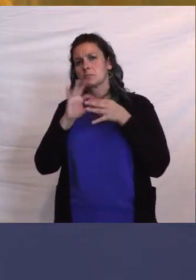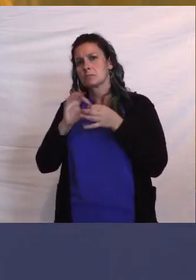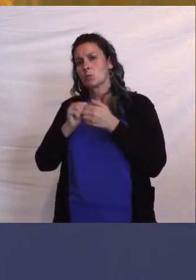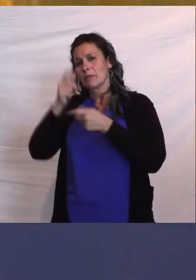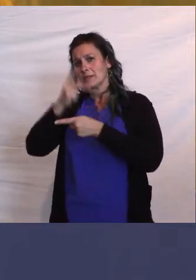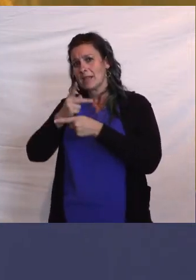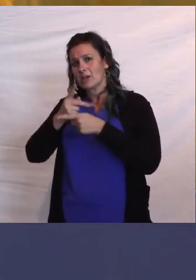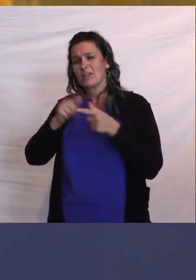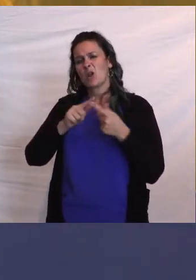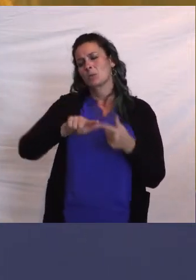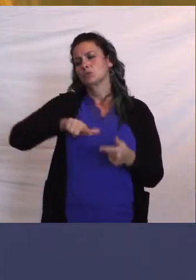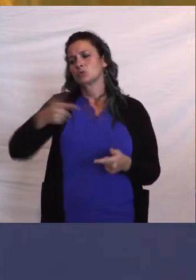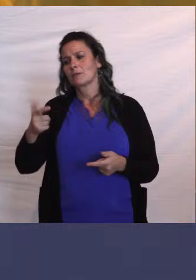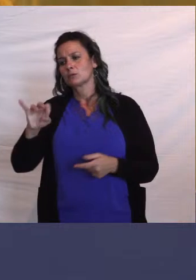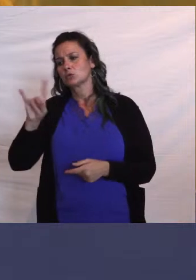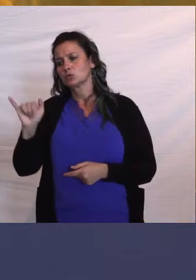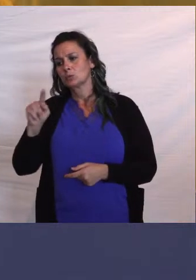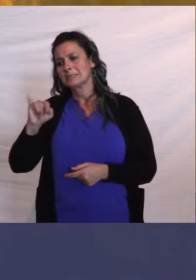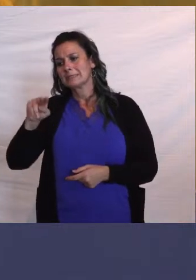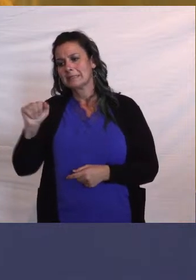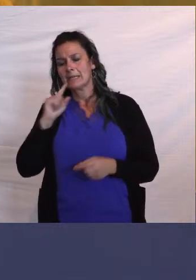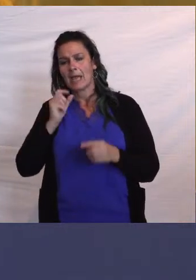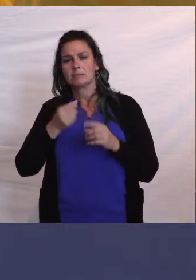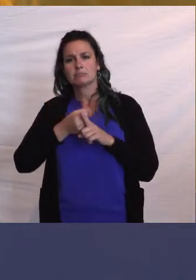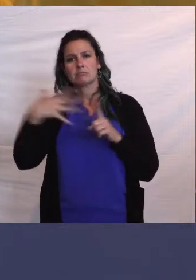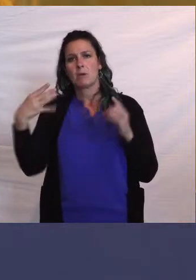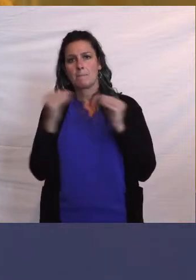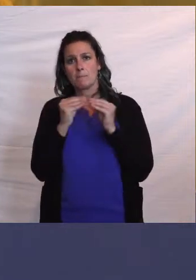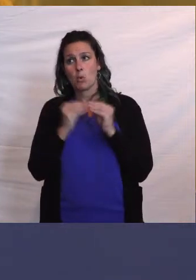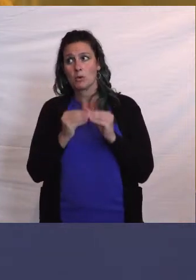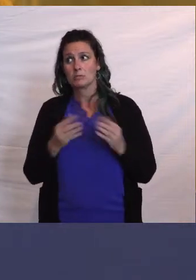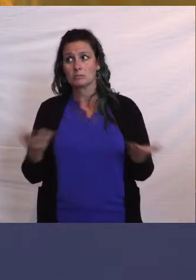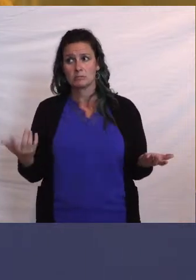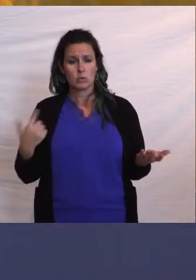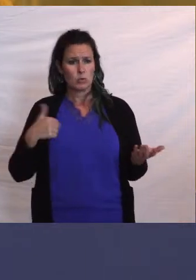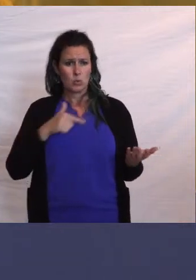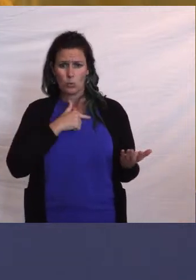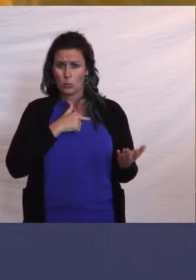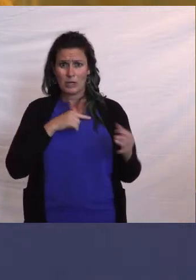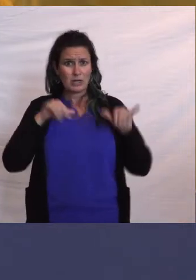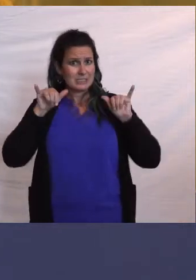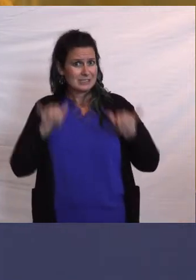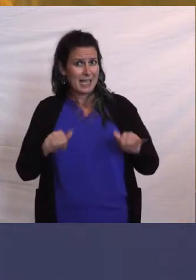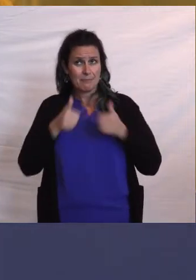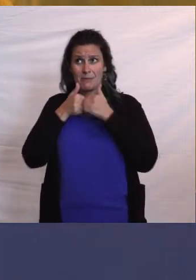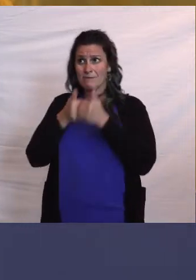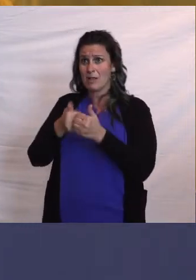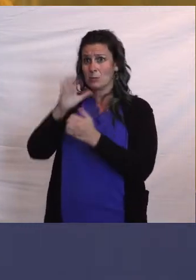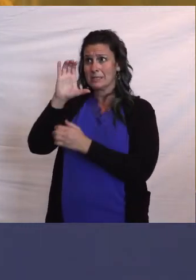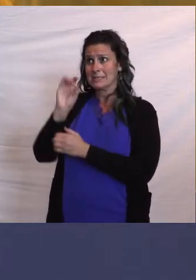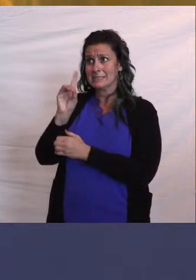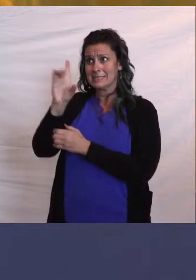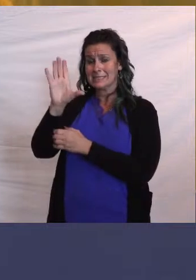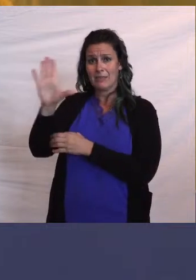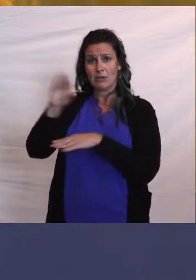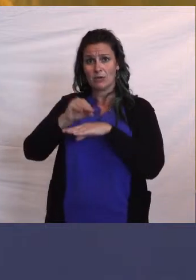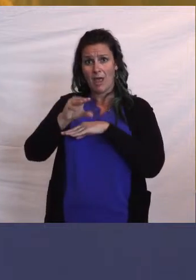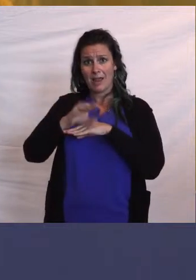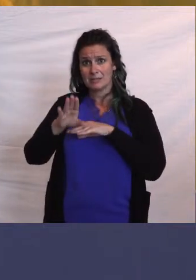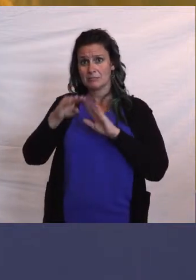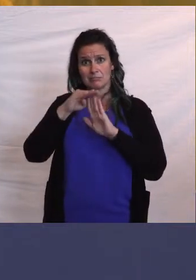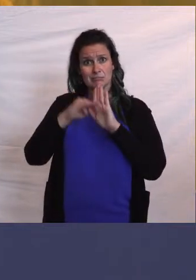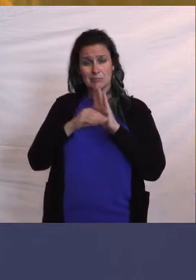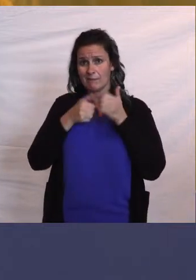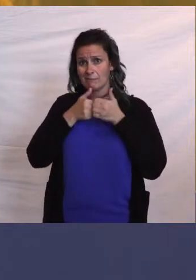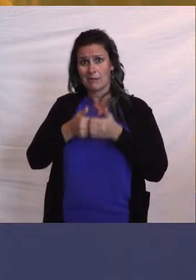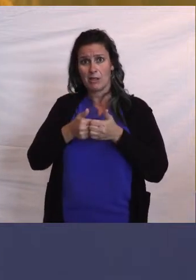and Tina to fill in here. We're doing nothing different than the CDC guidance, and all of our neighbors,